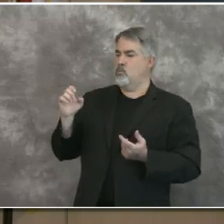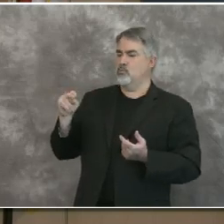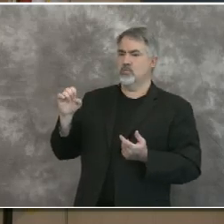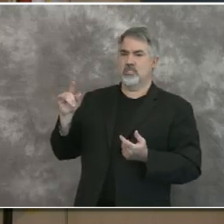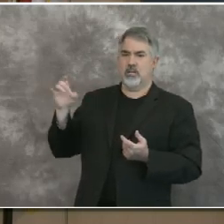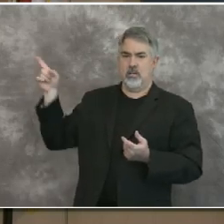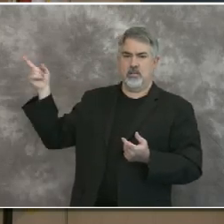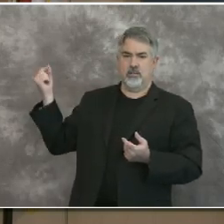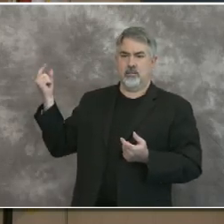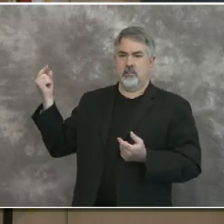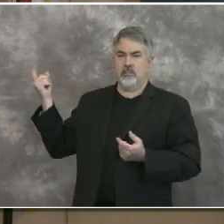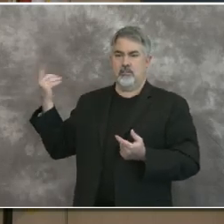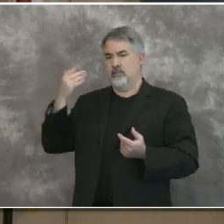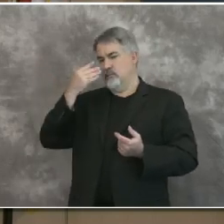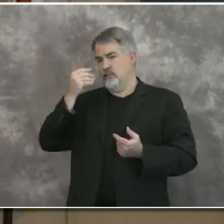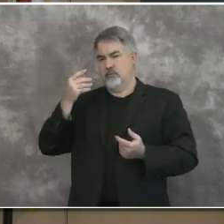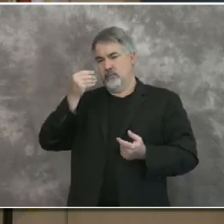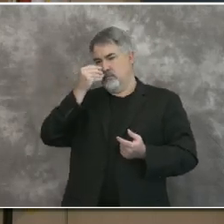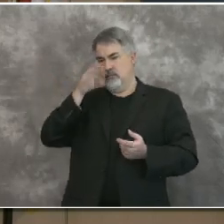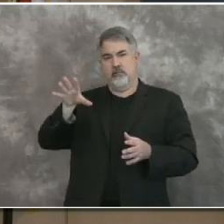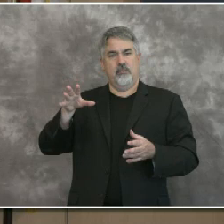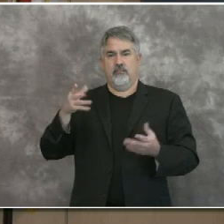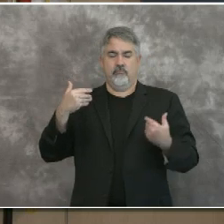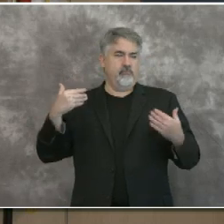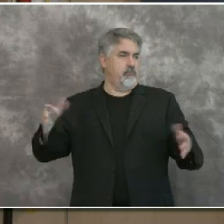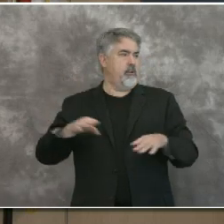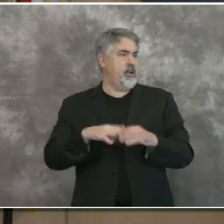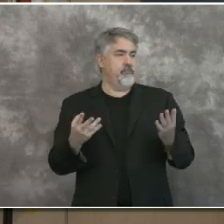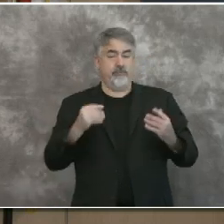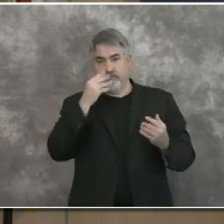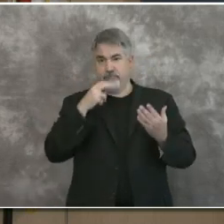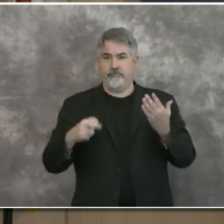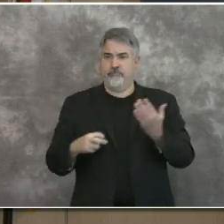longer? Okay.